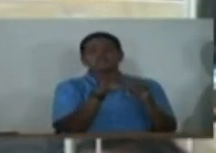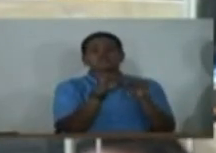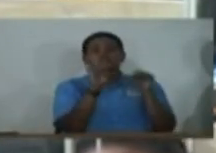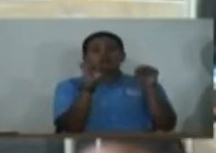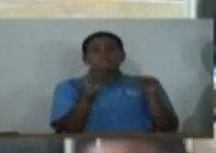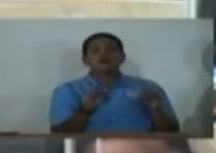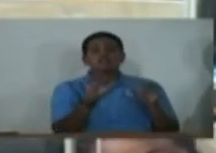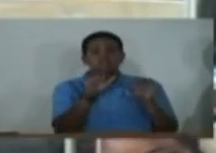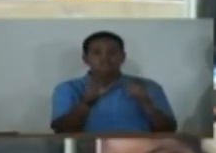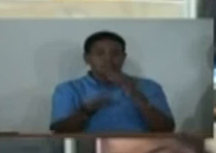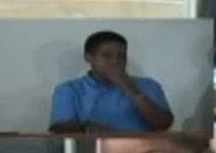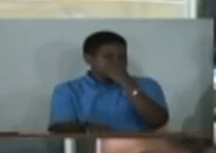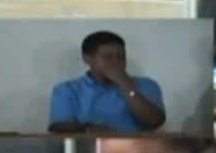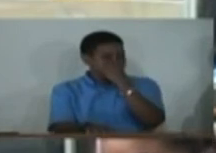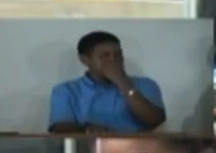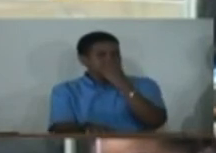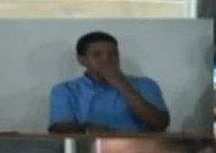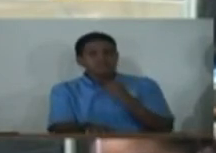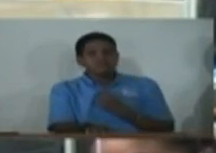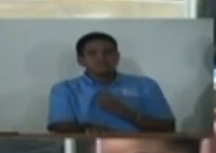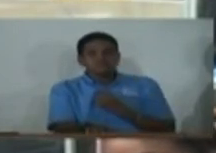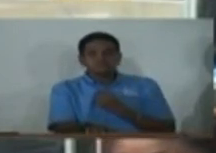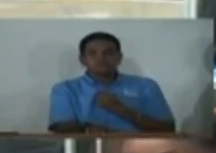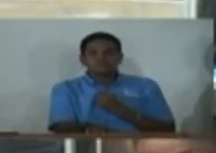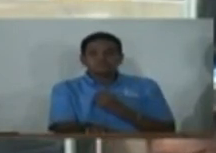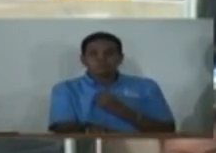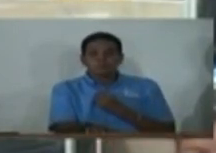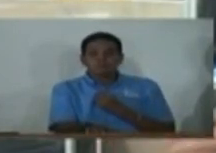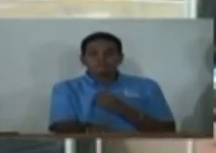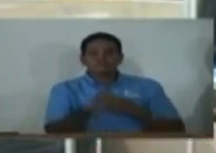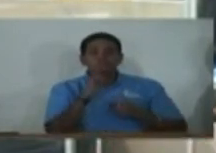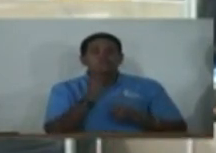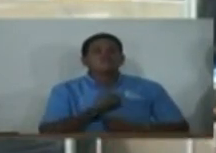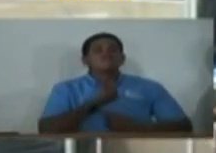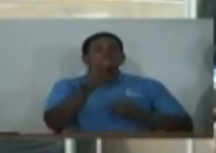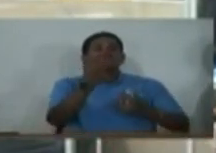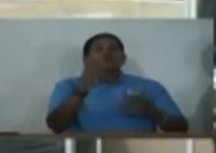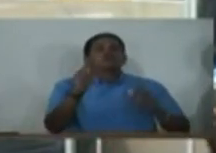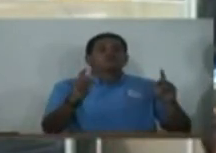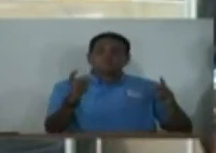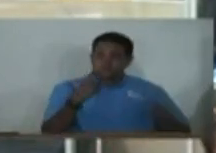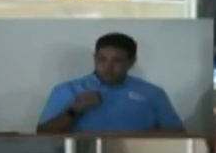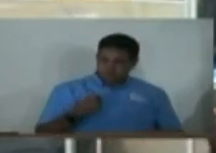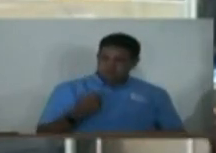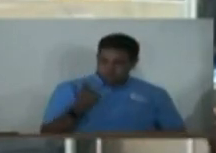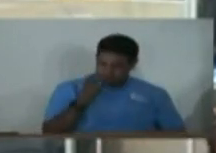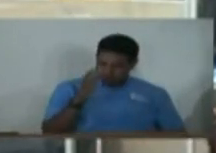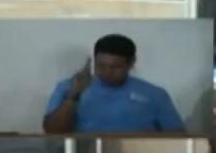and the voice of the people.